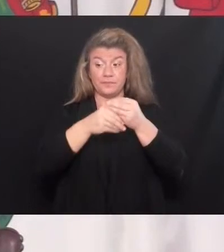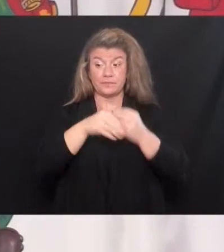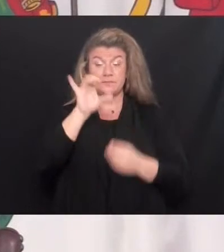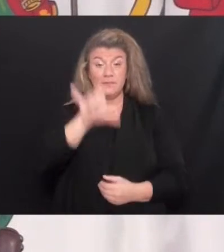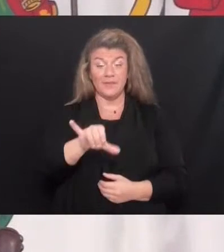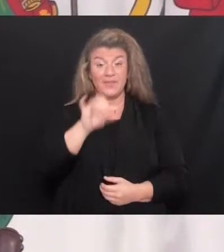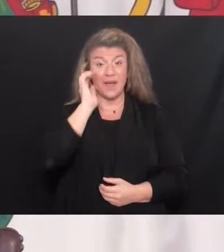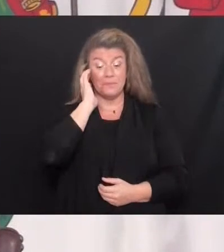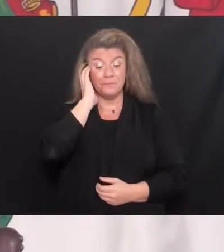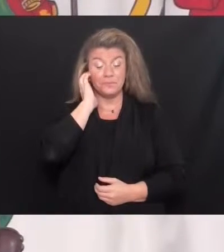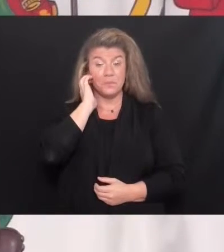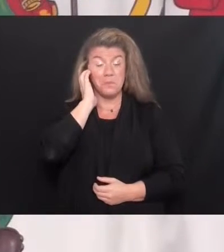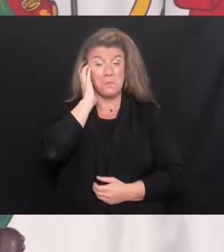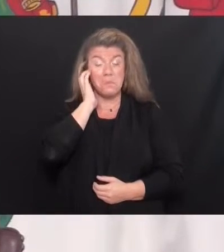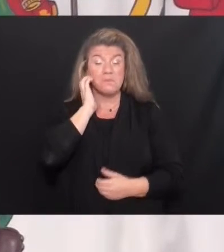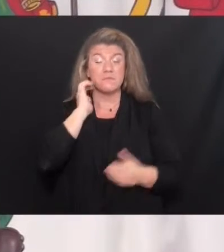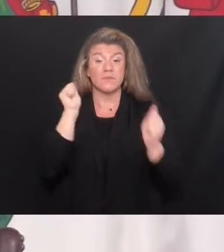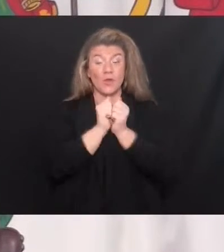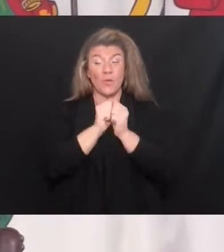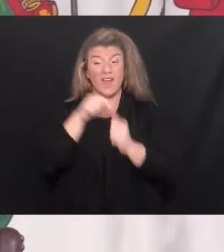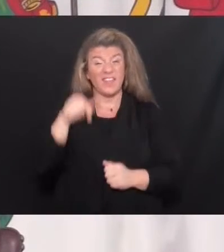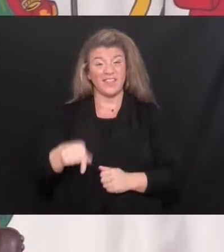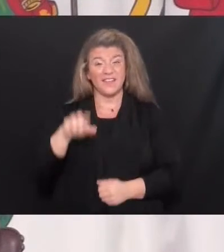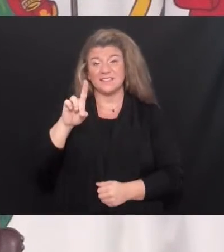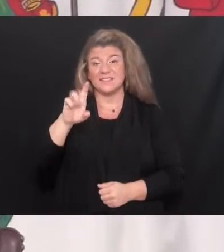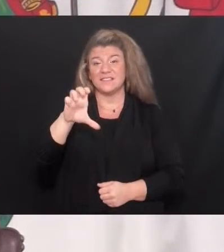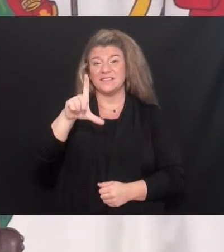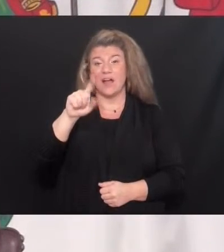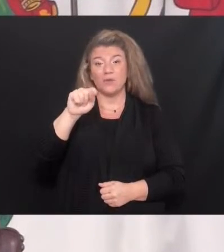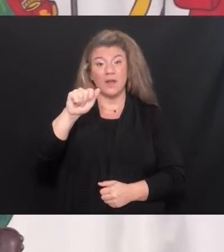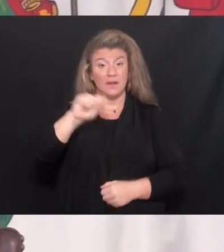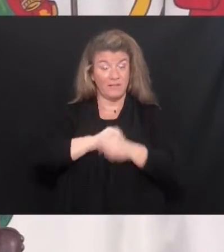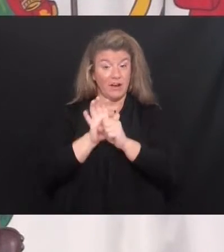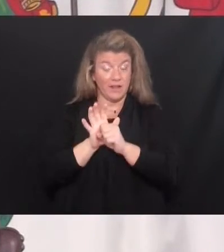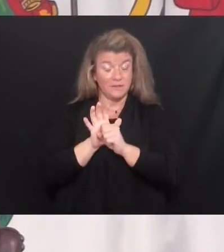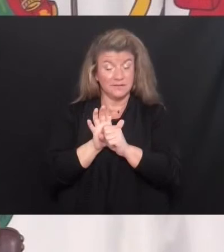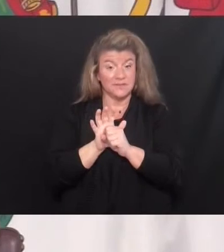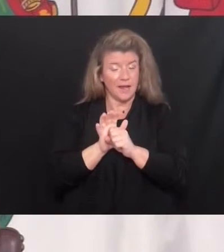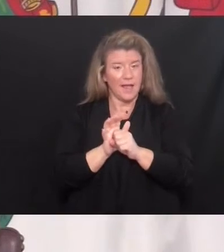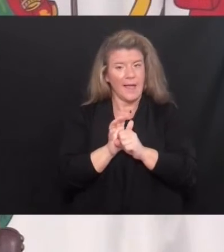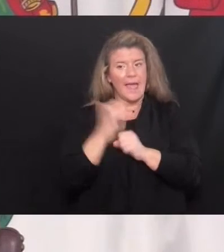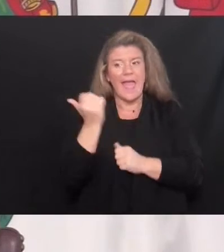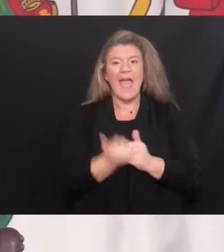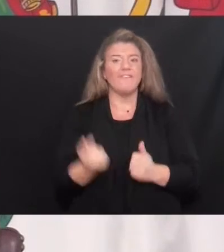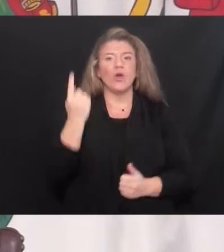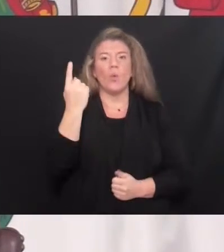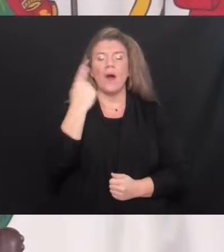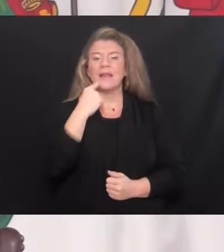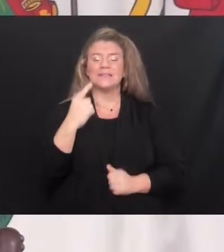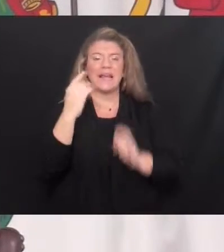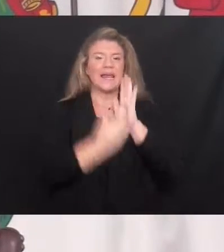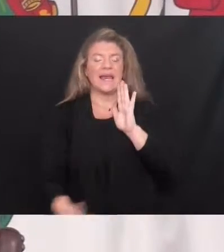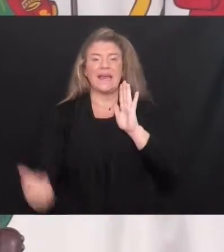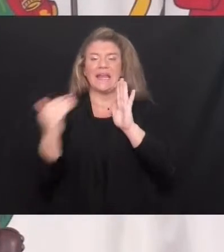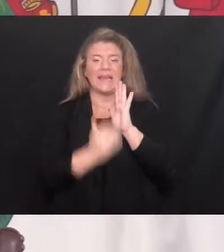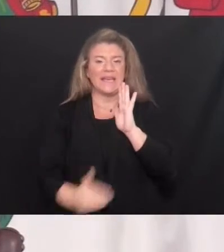just this. With this Delta variant, everybody has said over and over